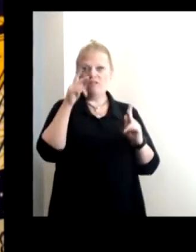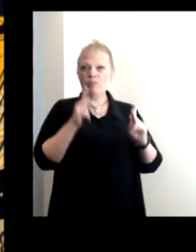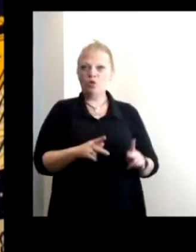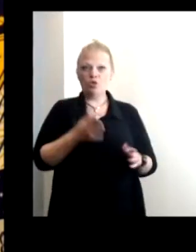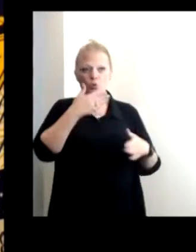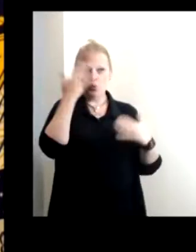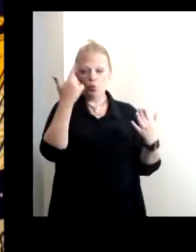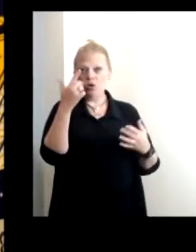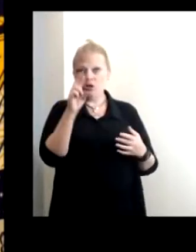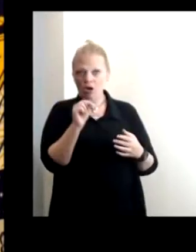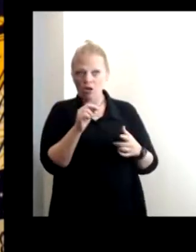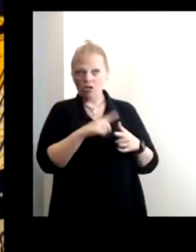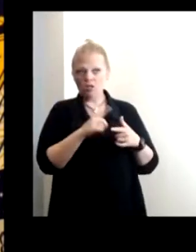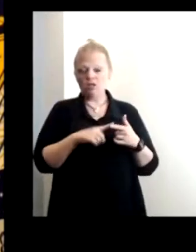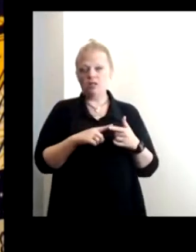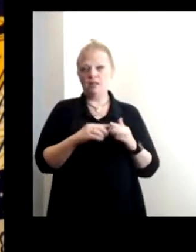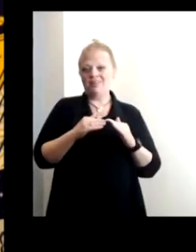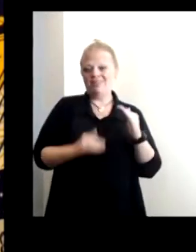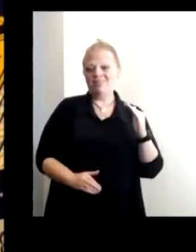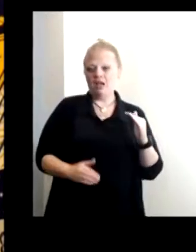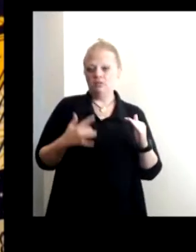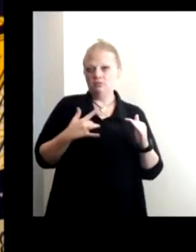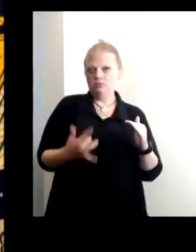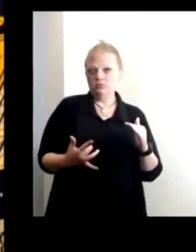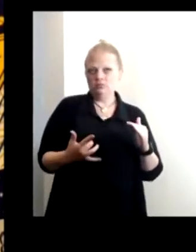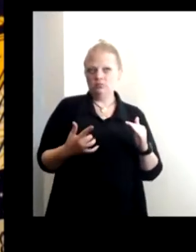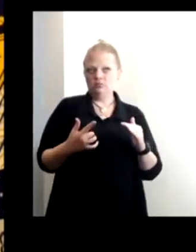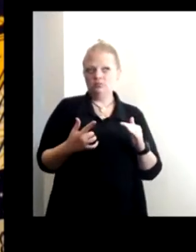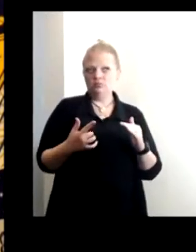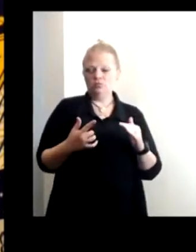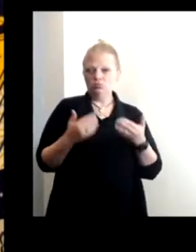have a gun, they're less likely to actually commit suicide.